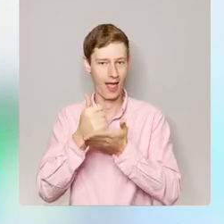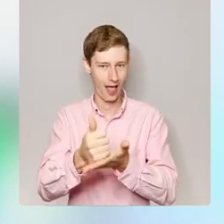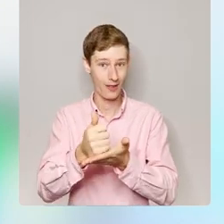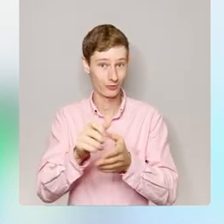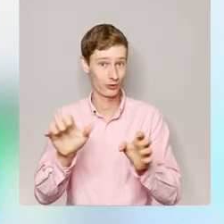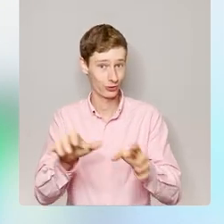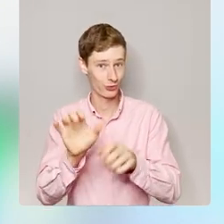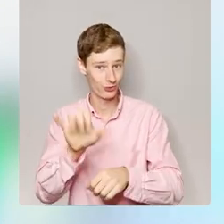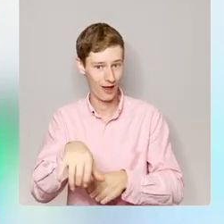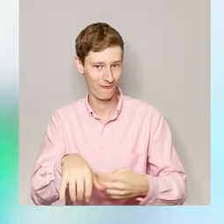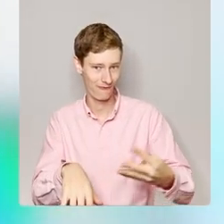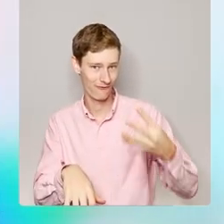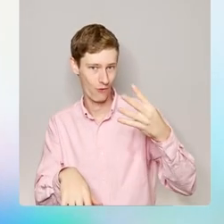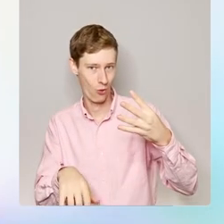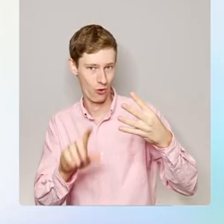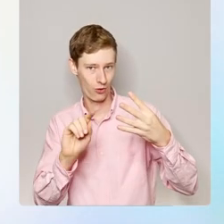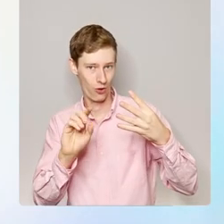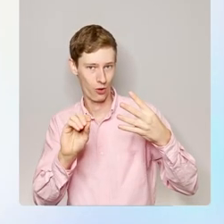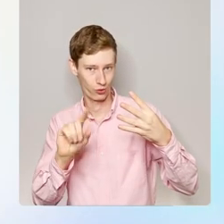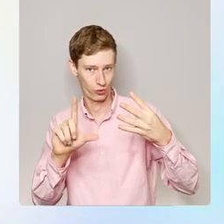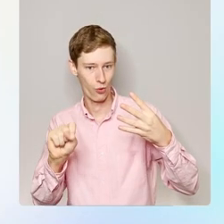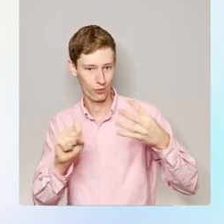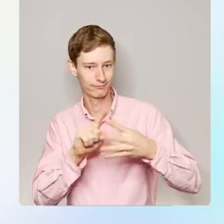that. Here are the four tools.